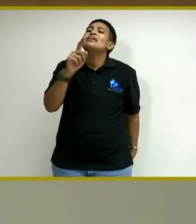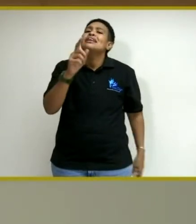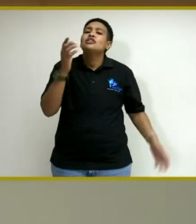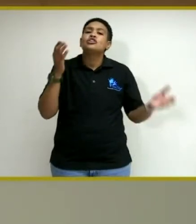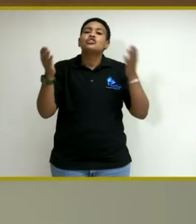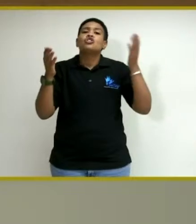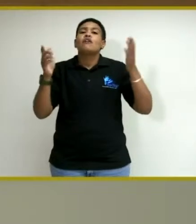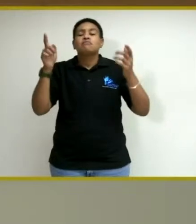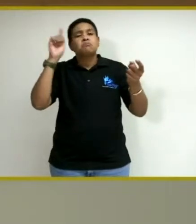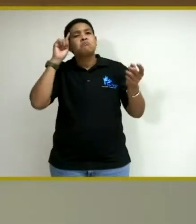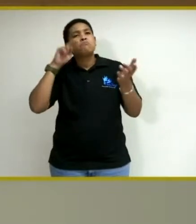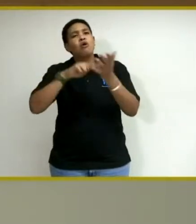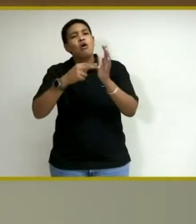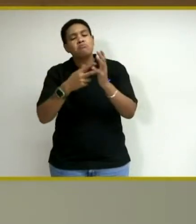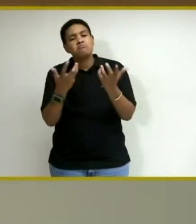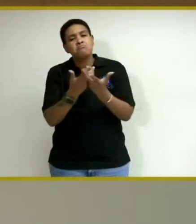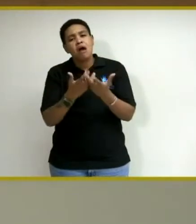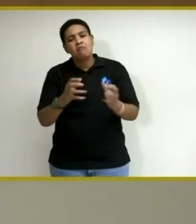serving their purpose.